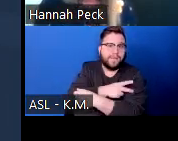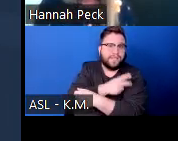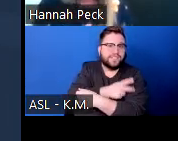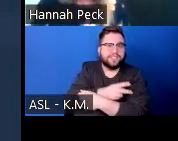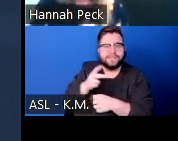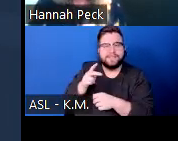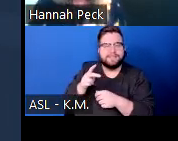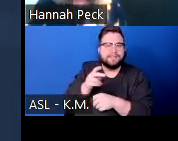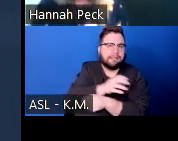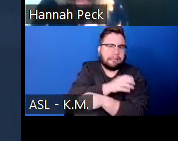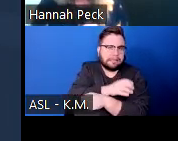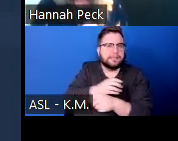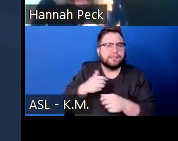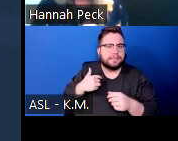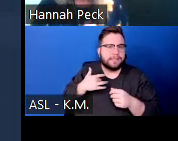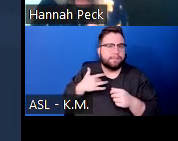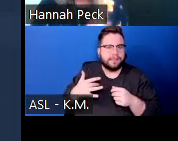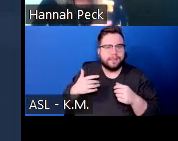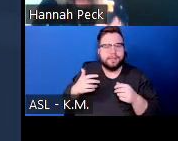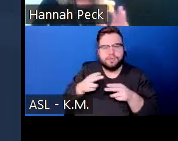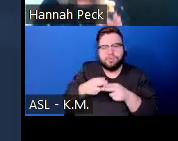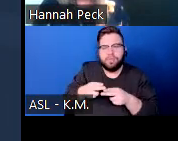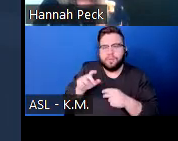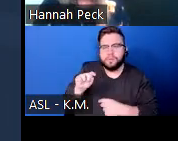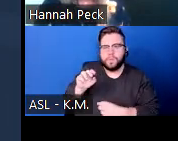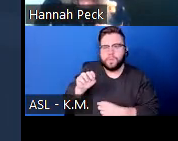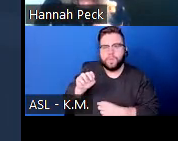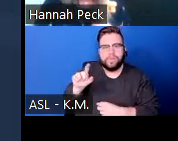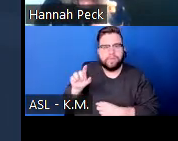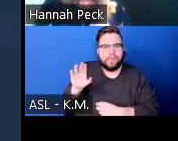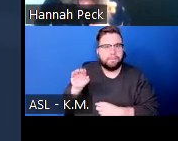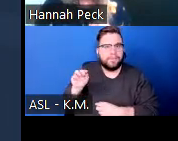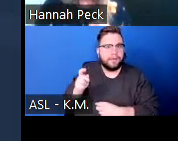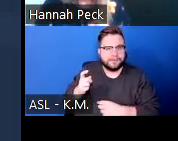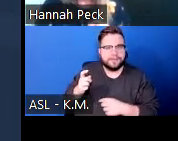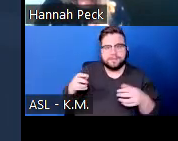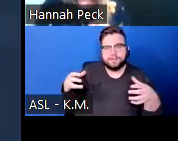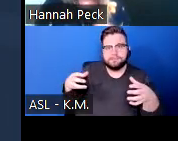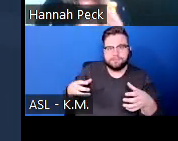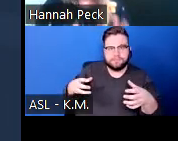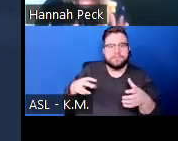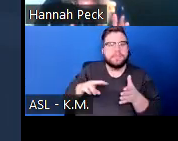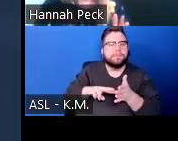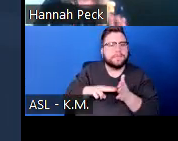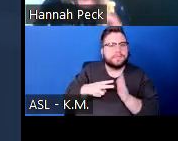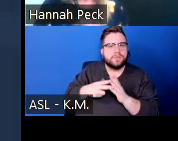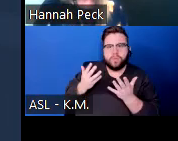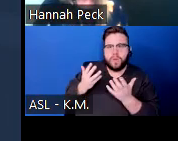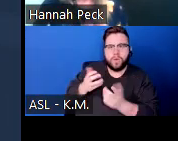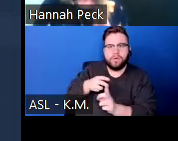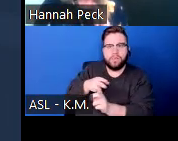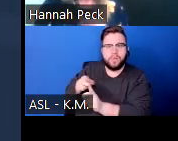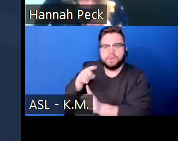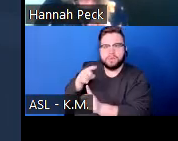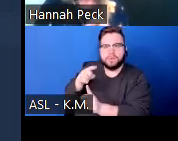So we want parents and kids to feel like they have a plethora of skills or resources to go about their different difficulties that they might